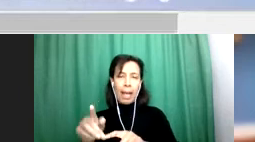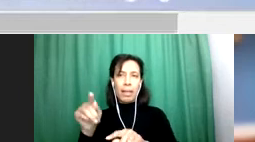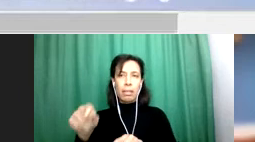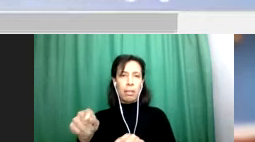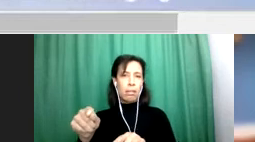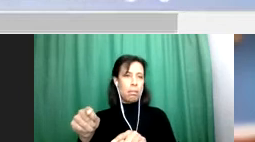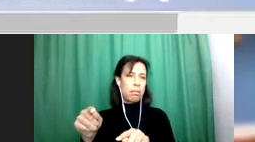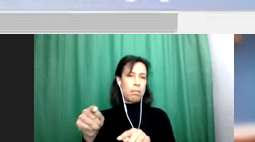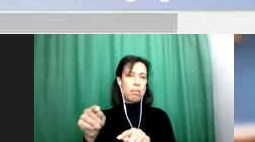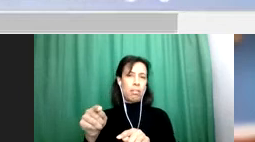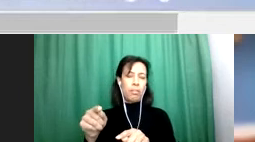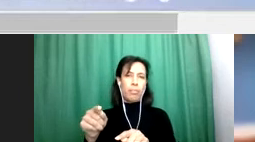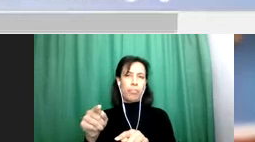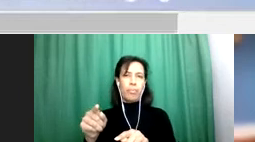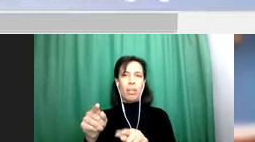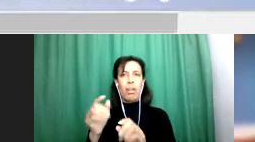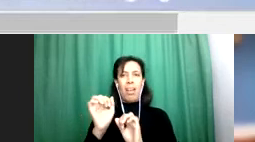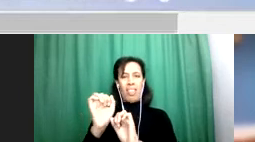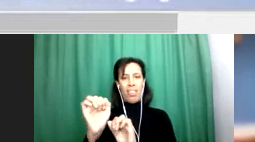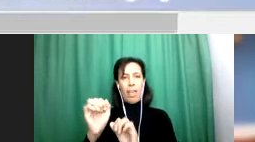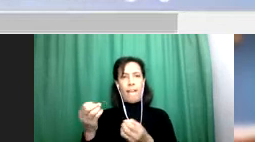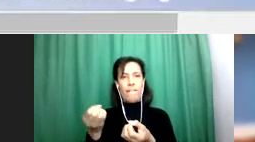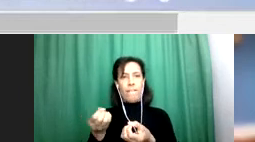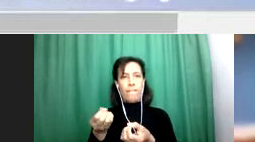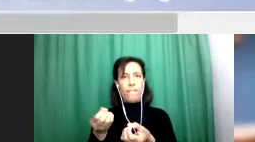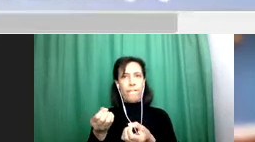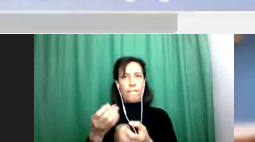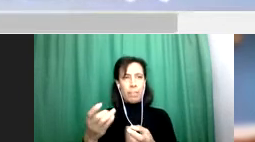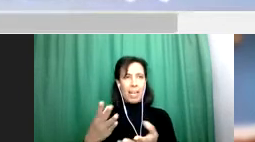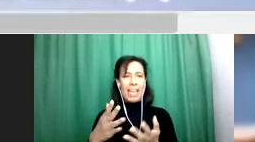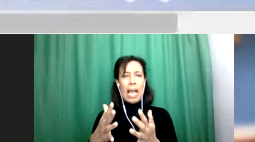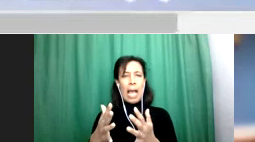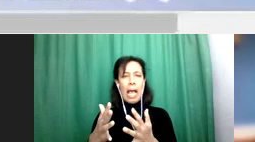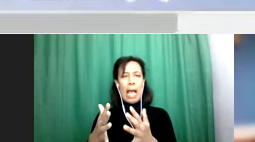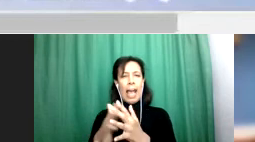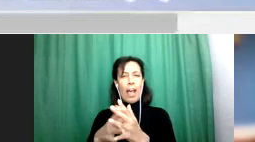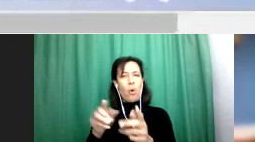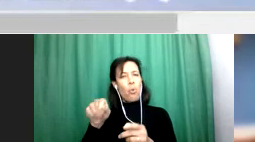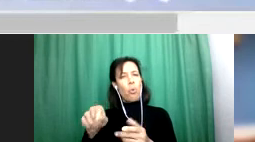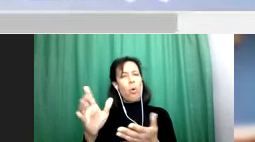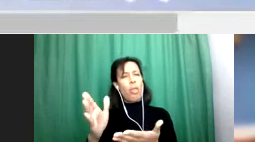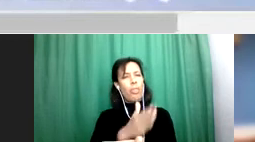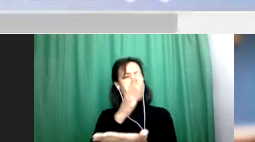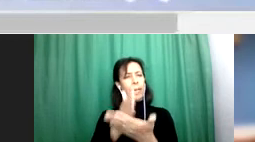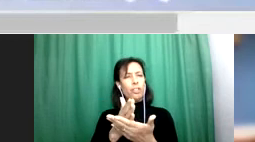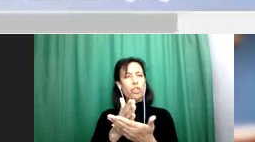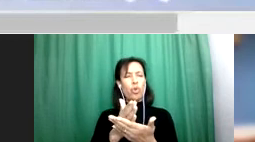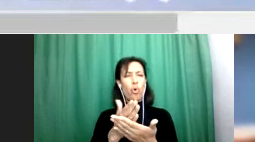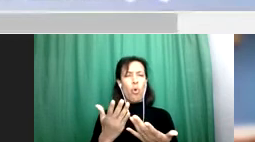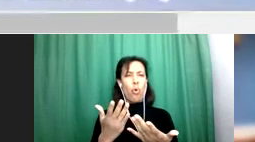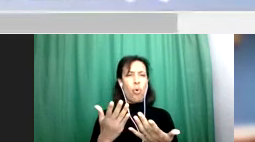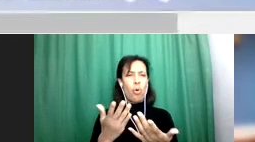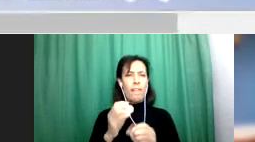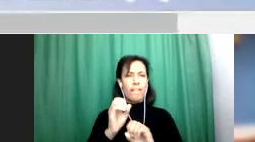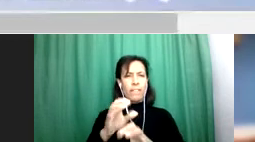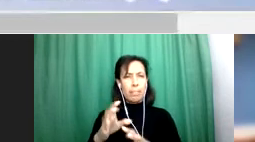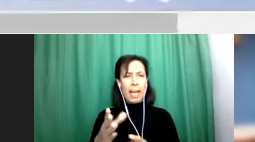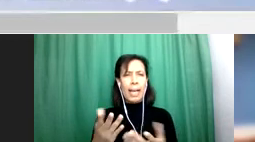that this written feedback is effective according to the ideas of the Assessment Reform Group.